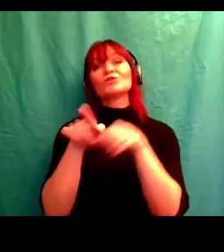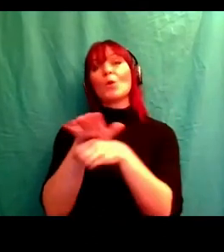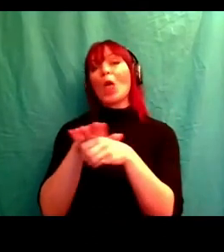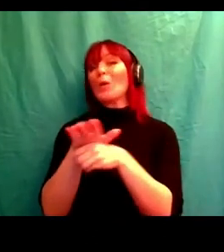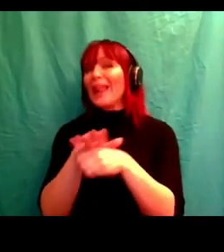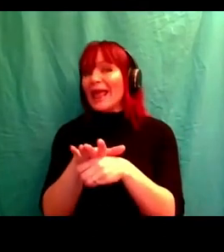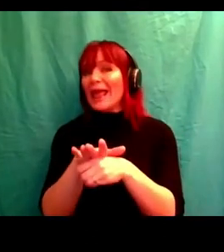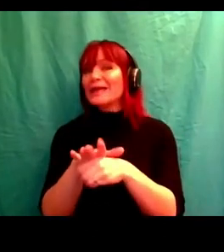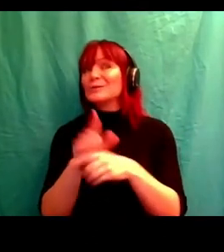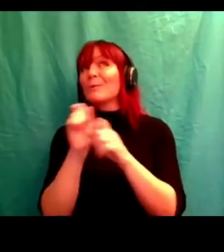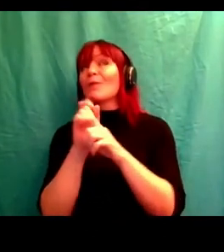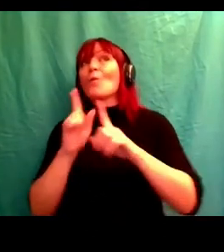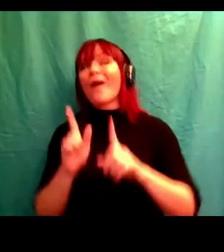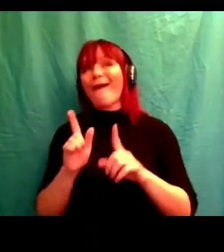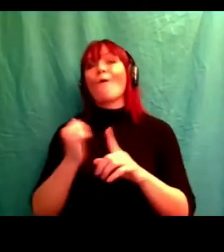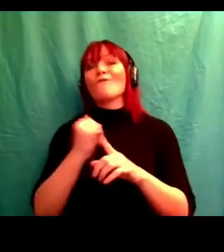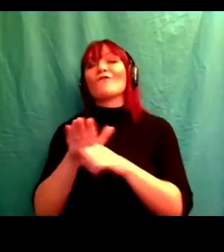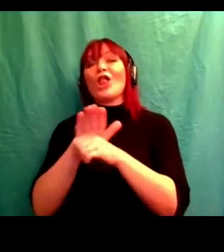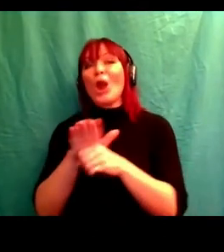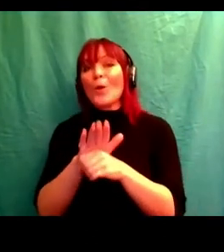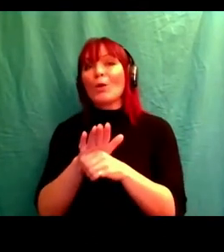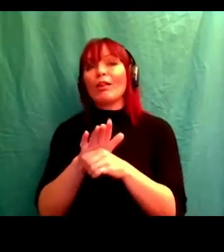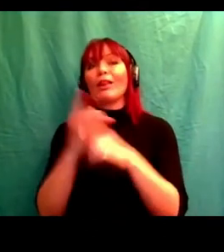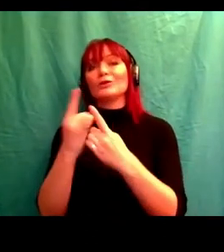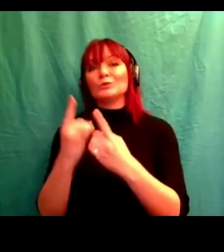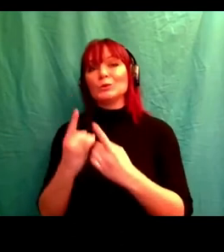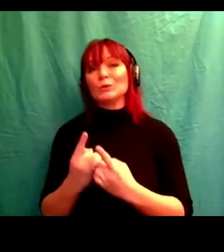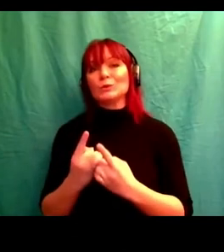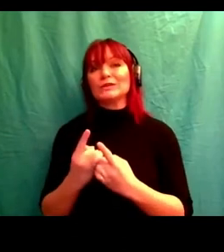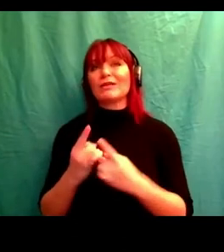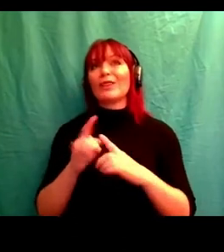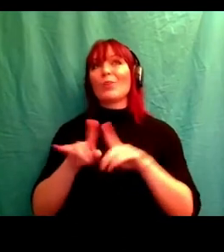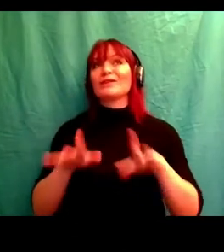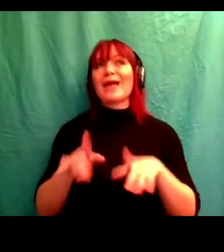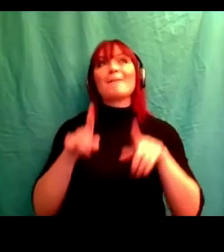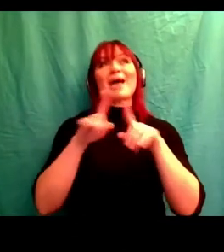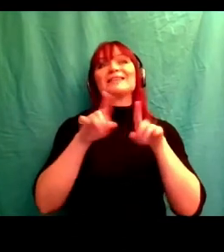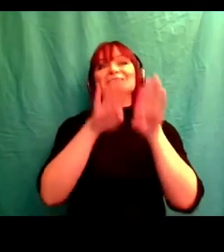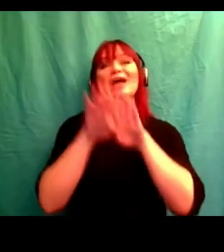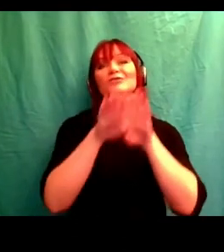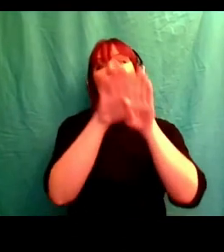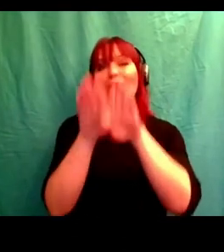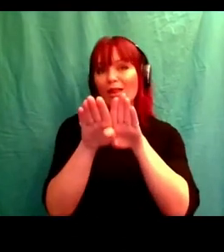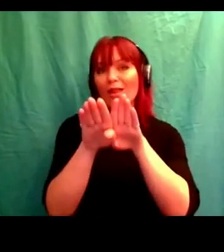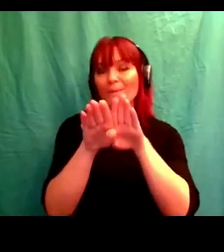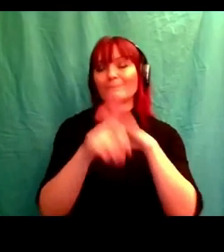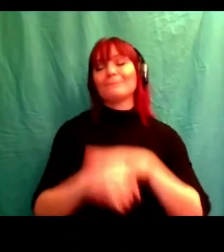not to embrace and tackle those inequities. So we're seeing a reduction in health inequalities, not an